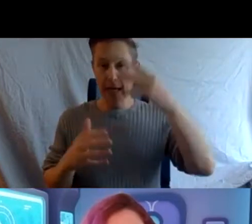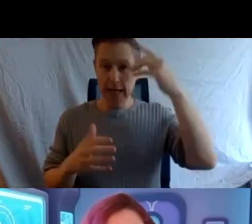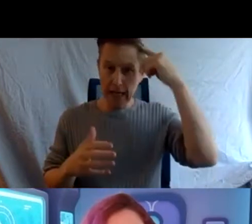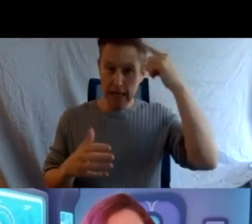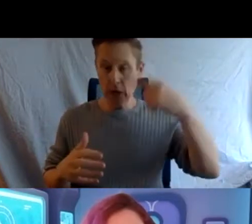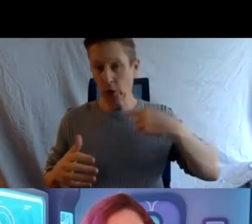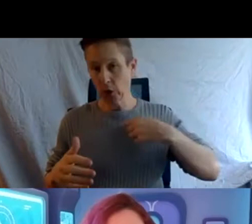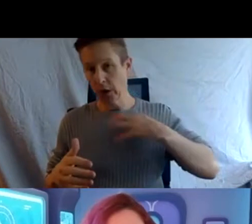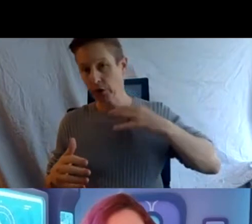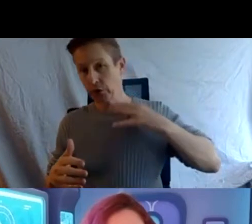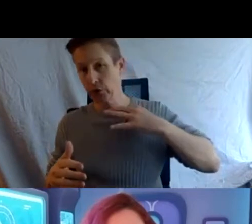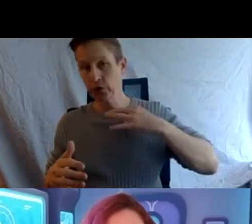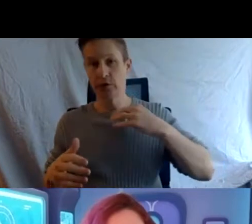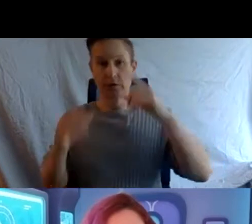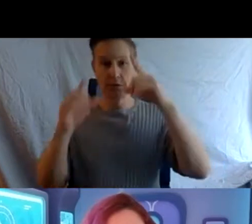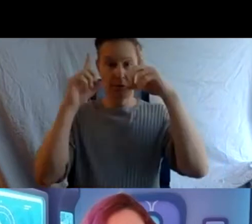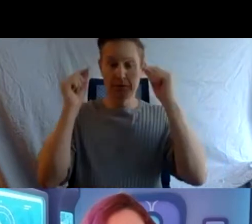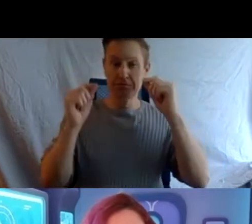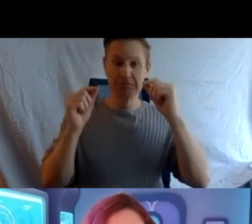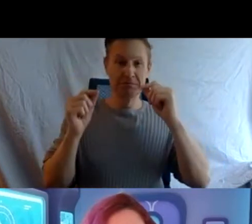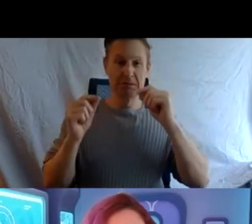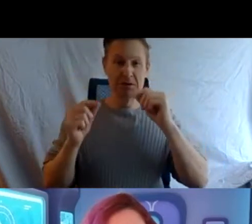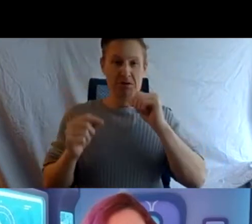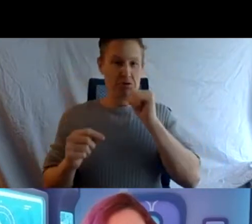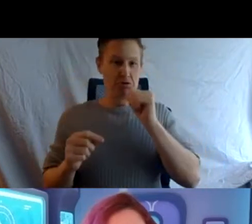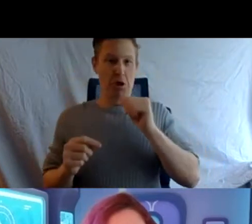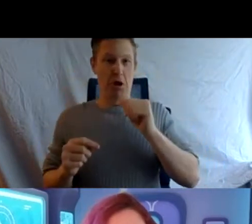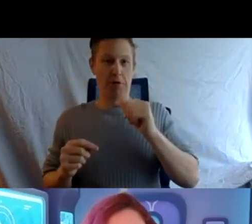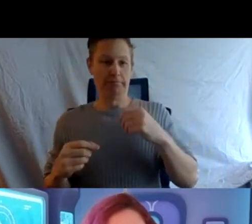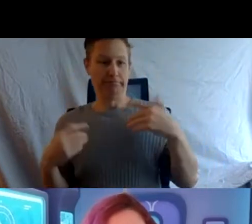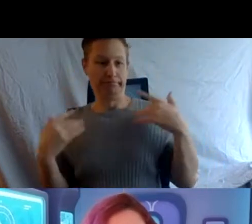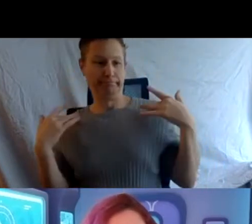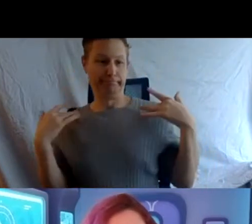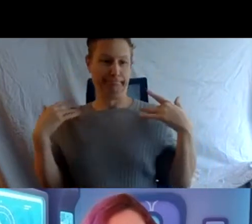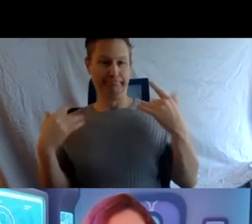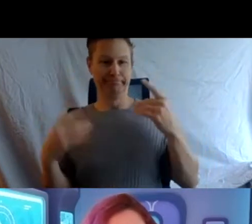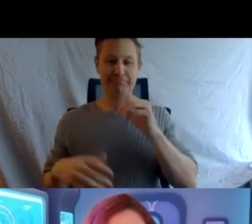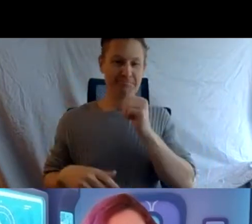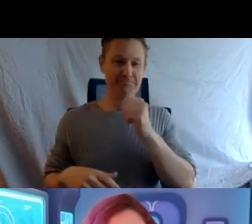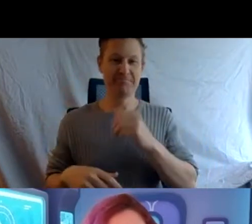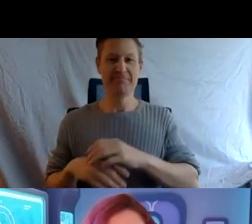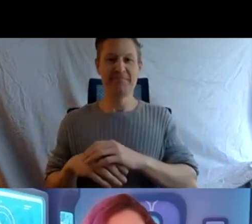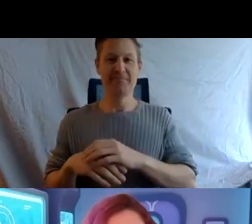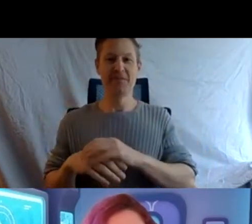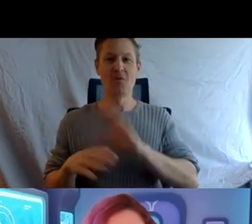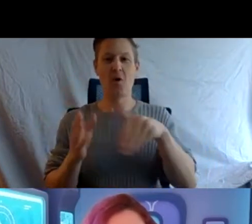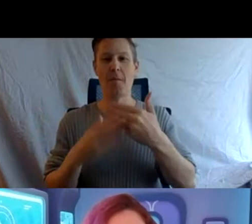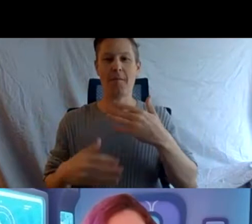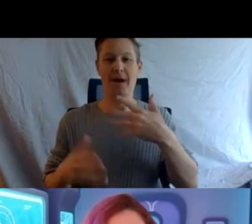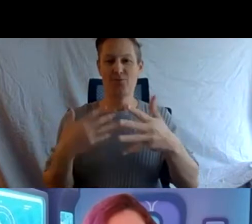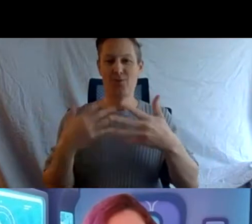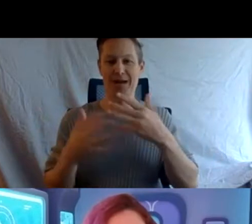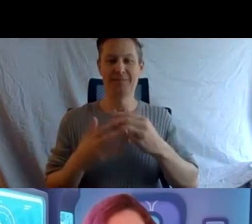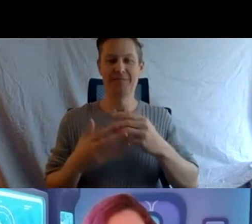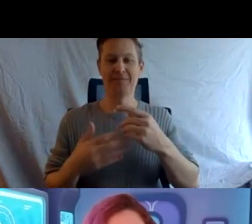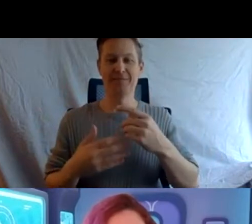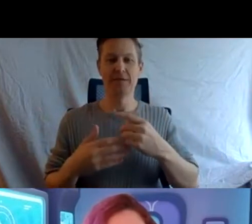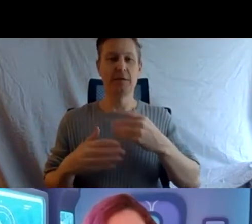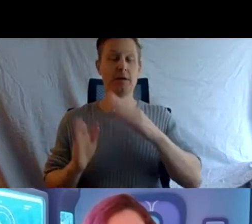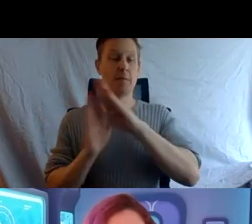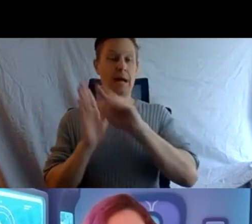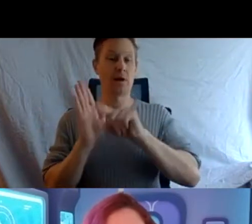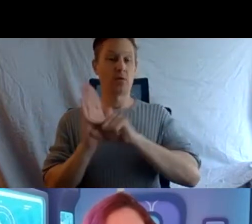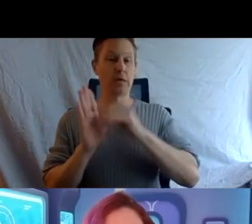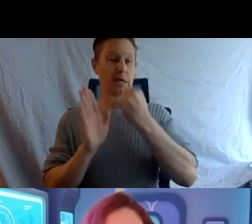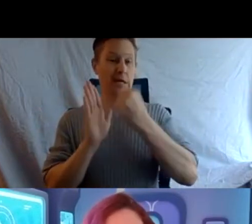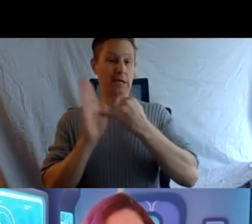and absolutely no fashion sense now that I realize how much gray I'm wearing. I'm in front of one of our animated backgrounds from the